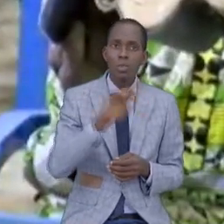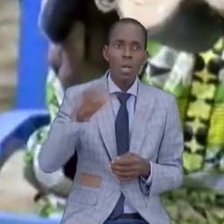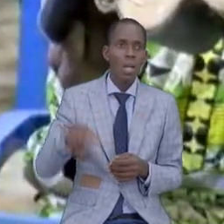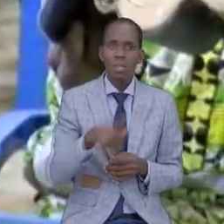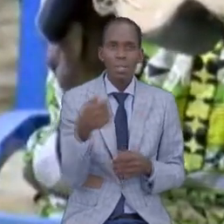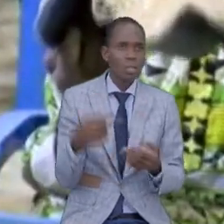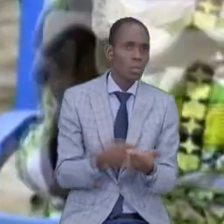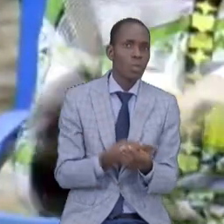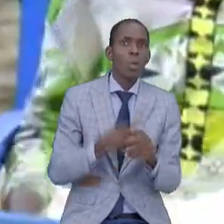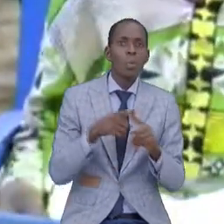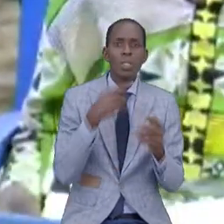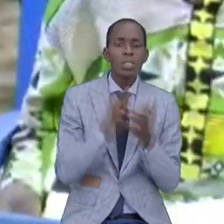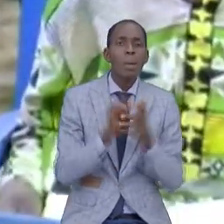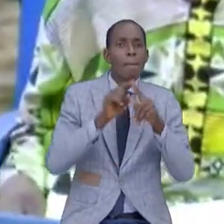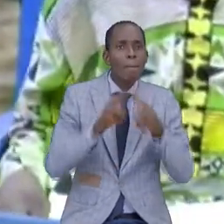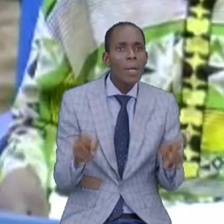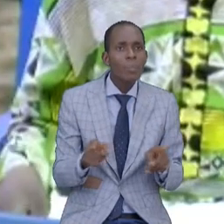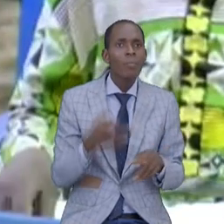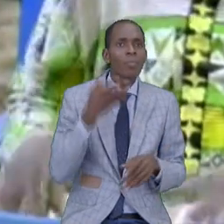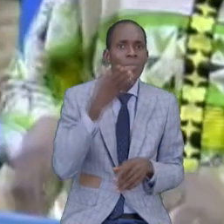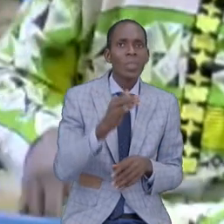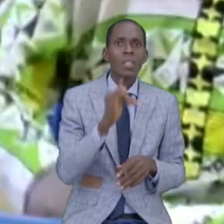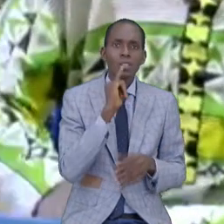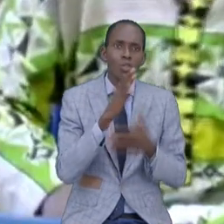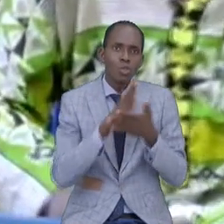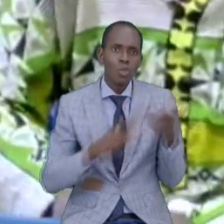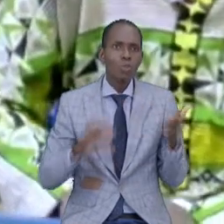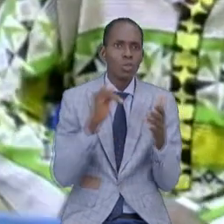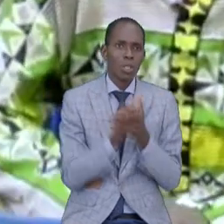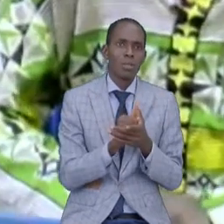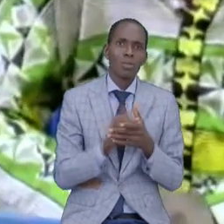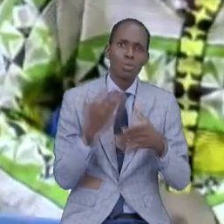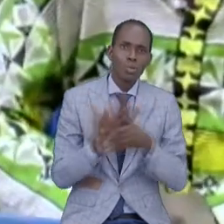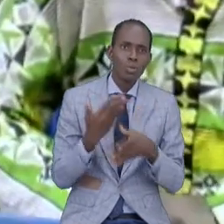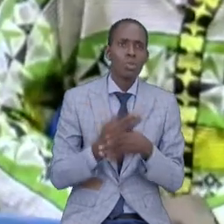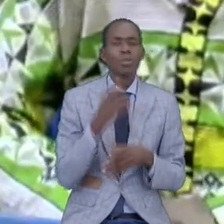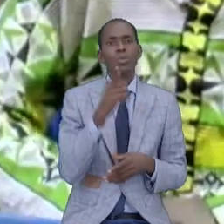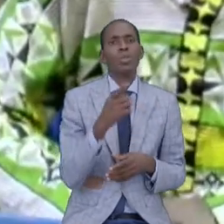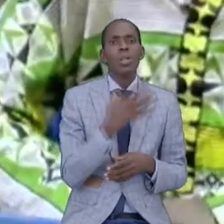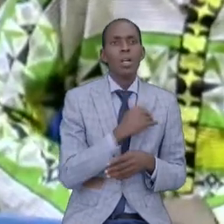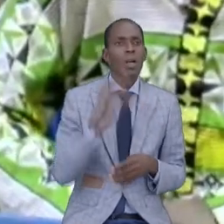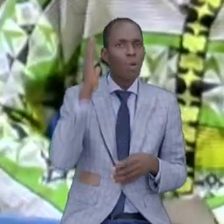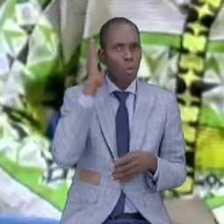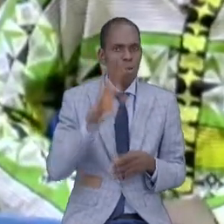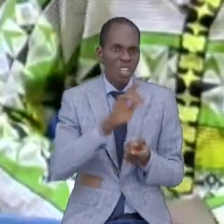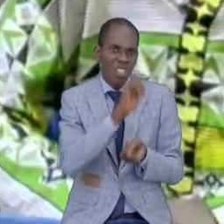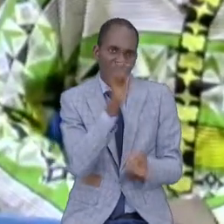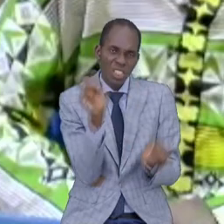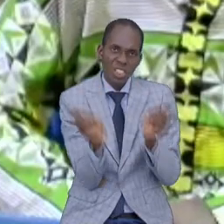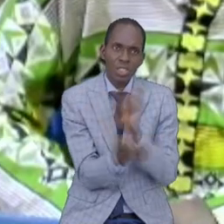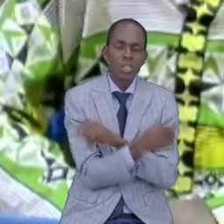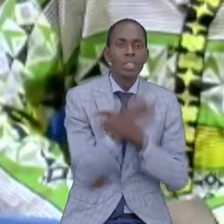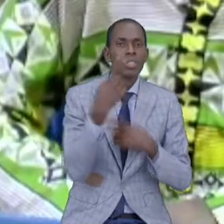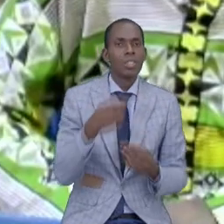It says, but there have been some that trouble you and would pervert the